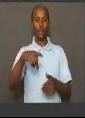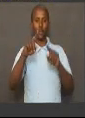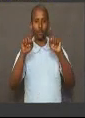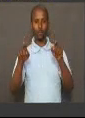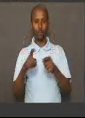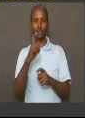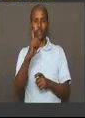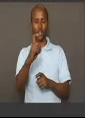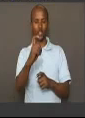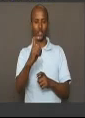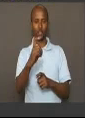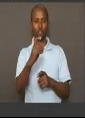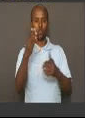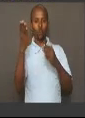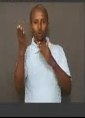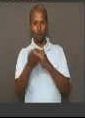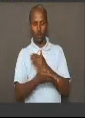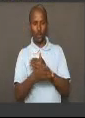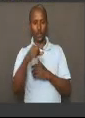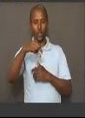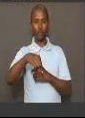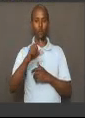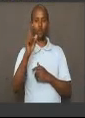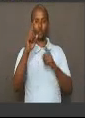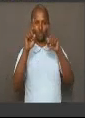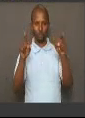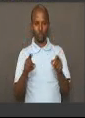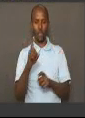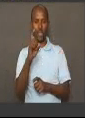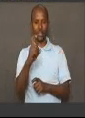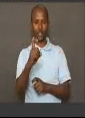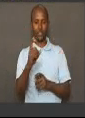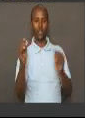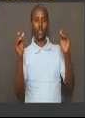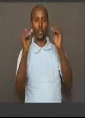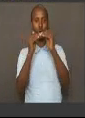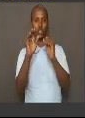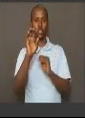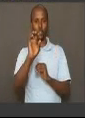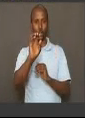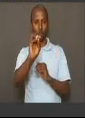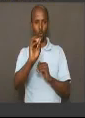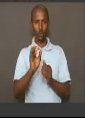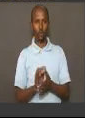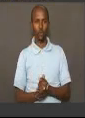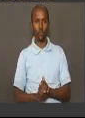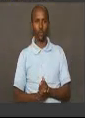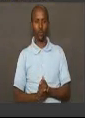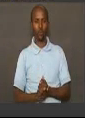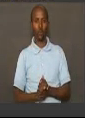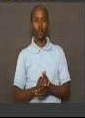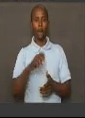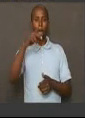of x over q of x equals 0,